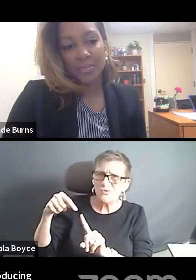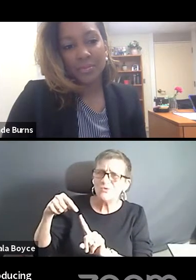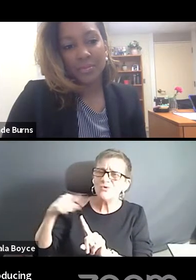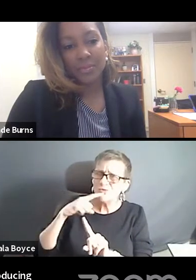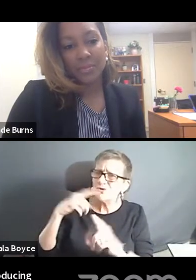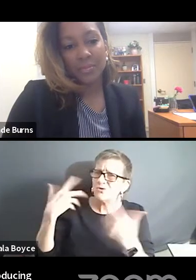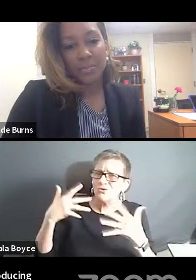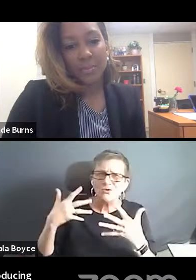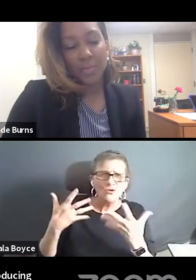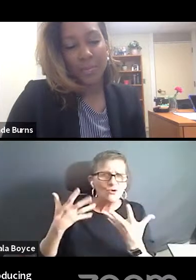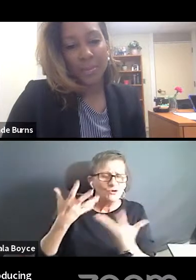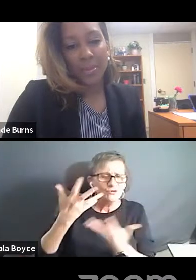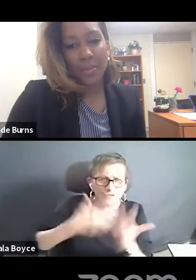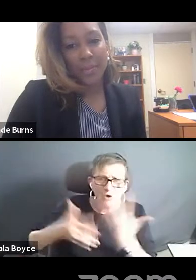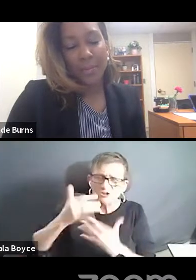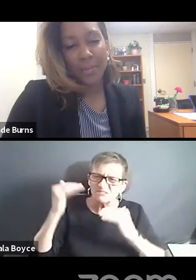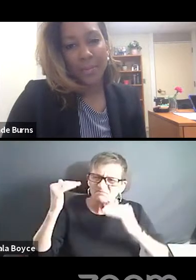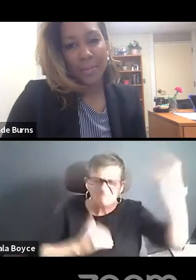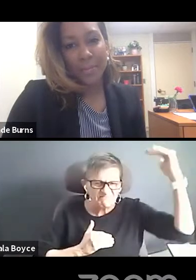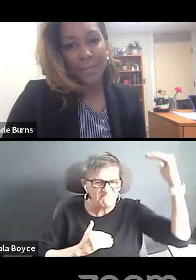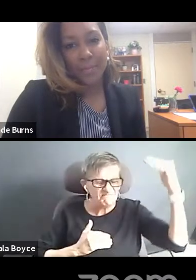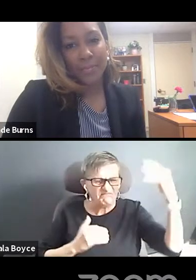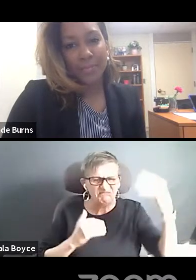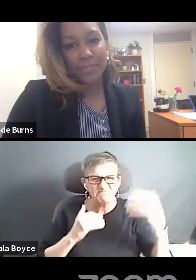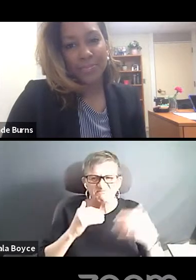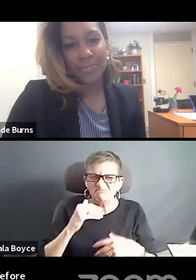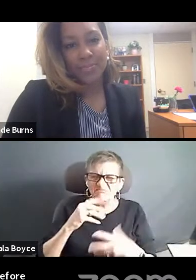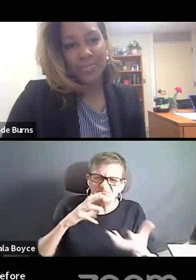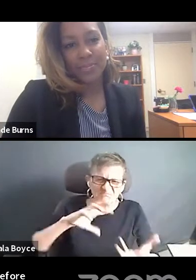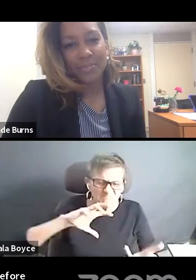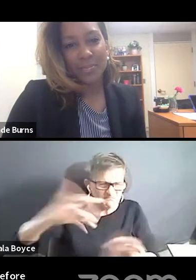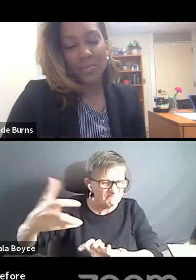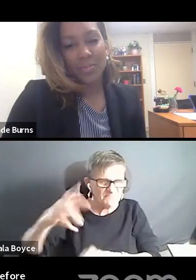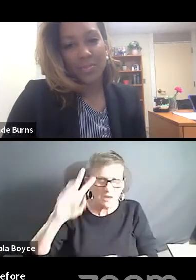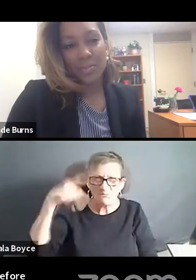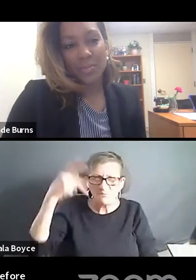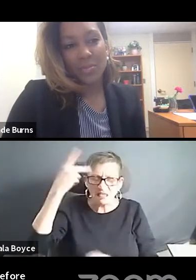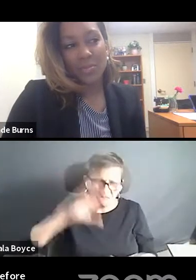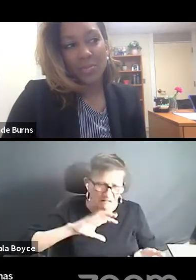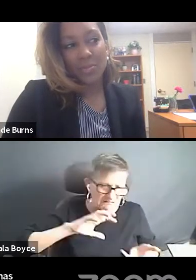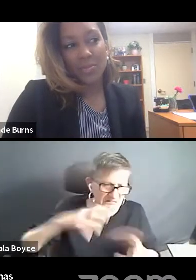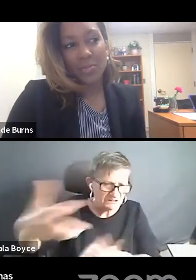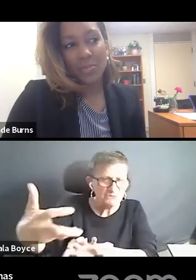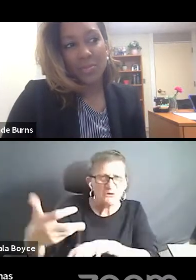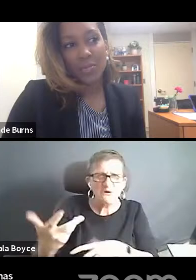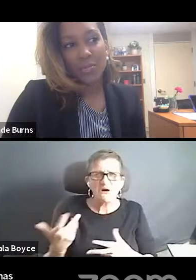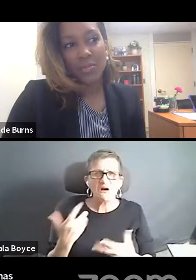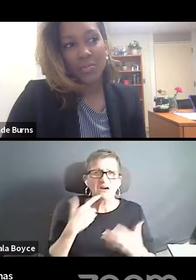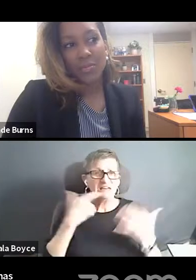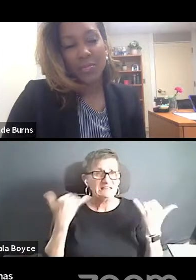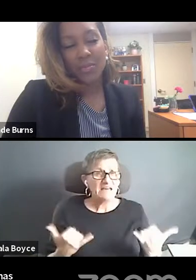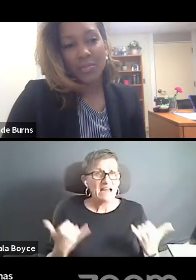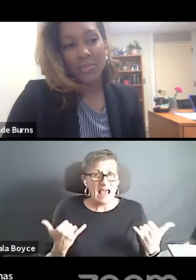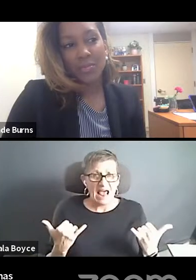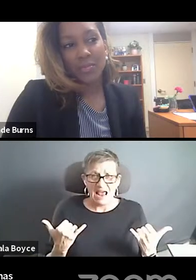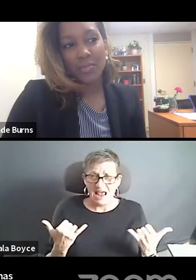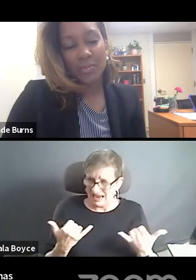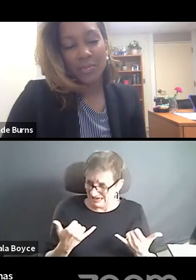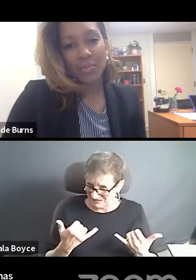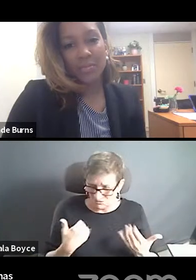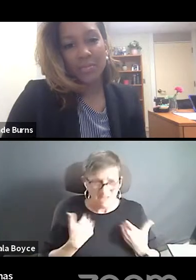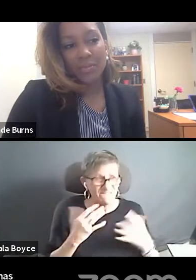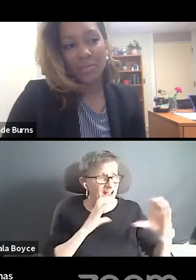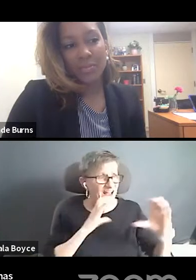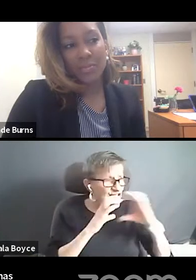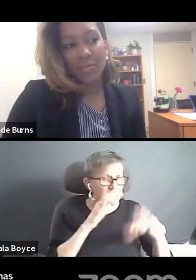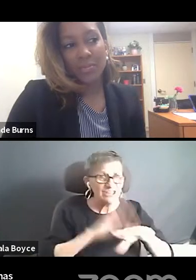fraught with social injustice, civil unrest, political discord, even today, there have been conversations happening on our campus